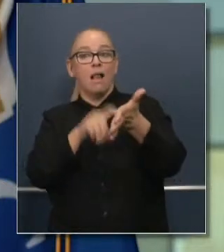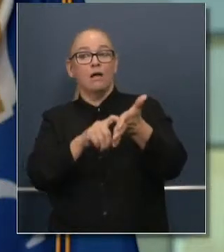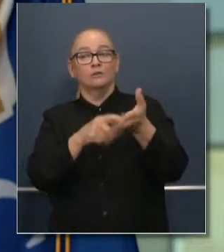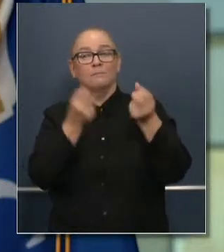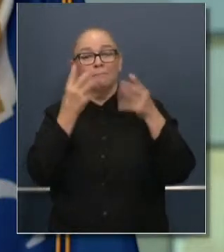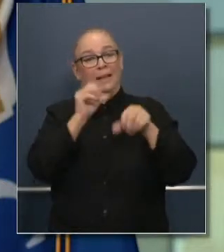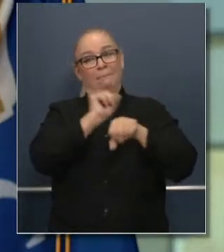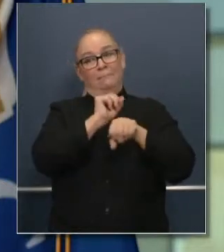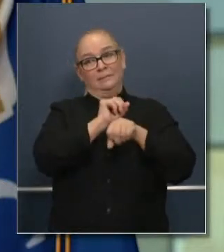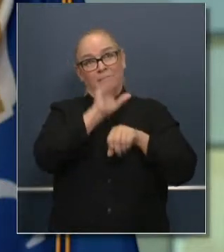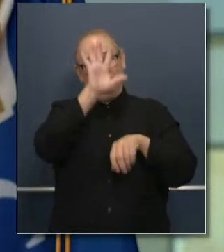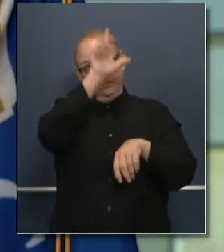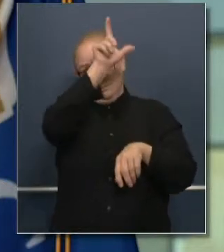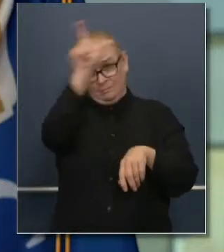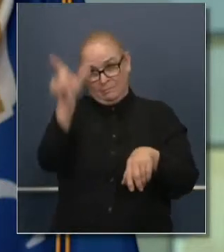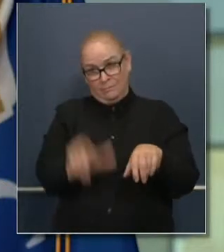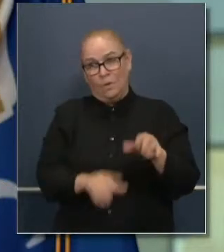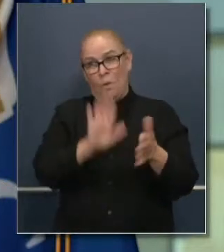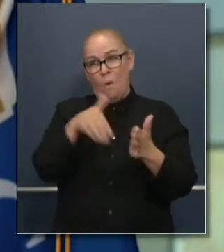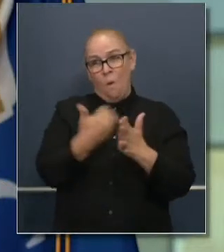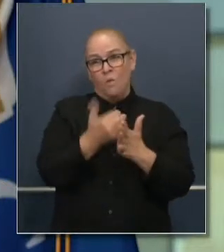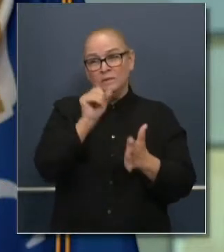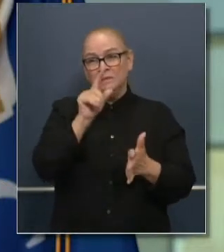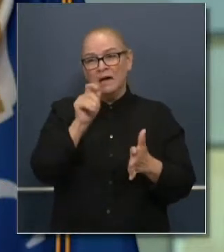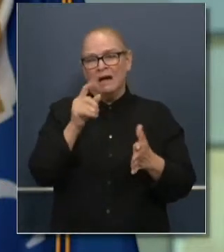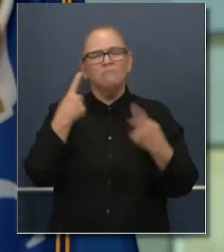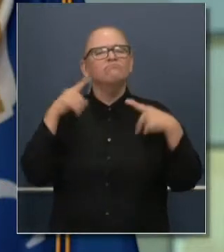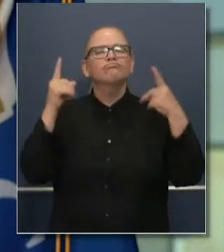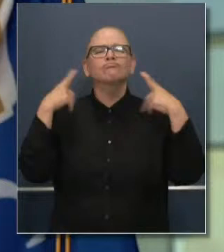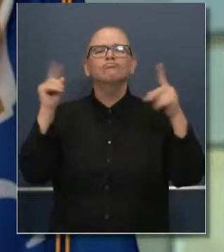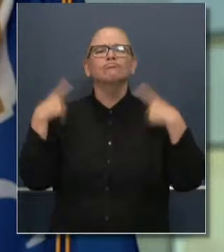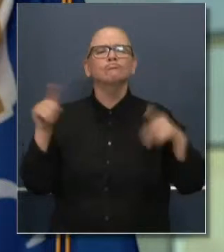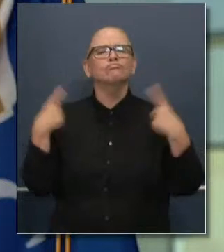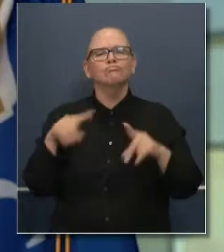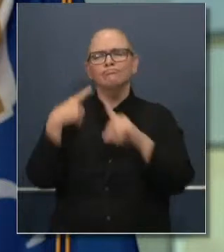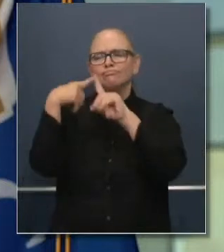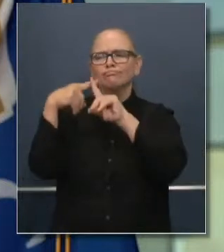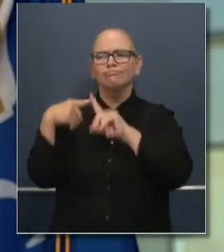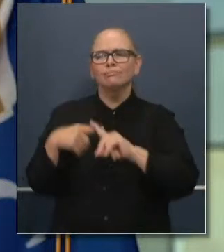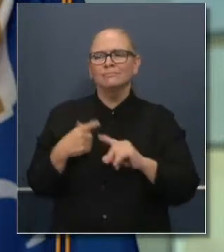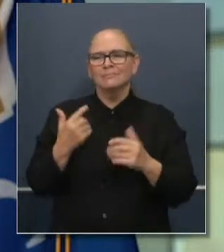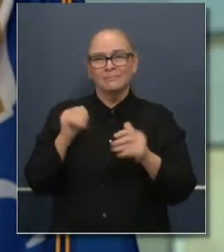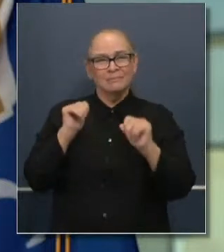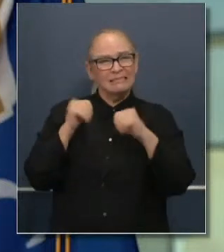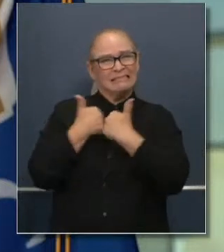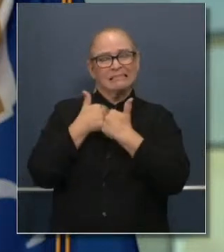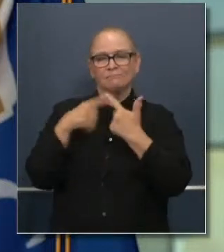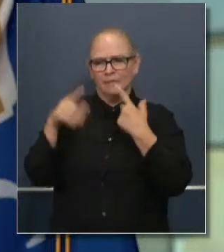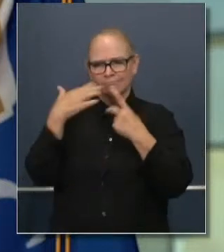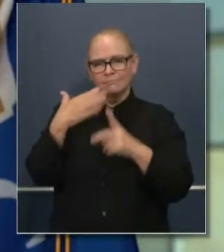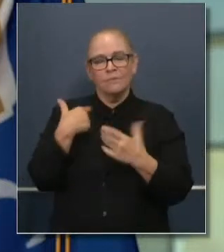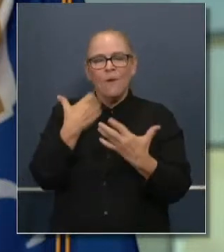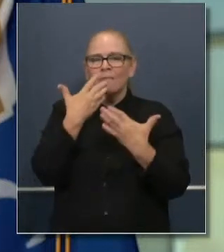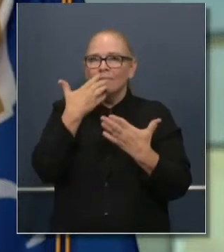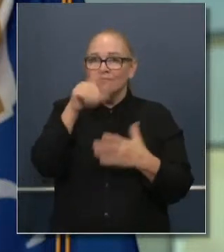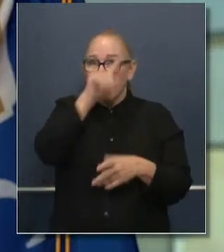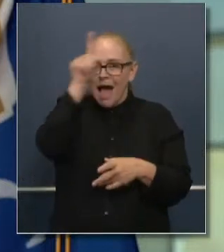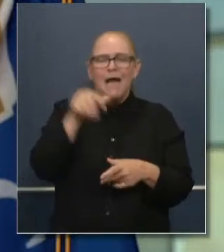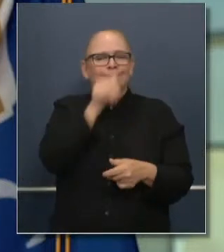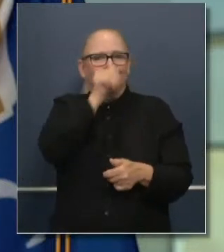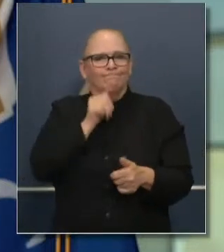sector is doing, and under credible circumstances, how grateful we are to all of you